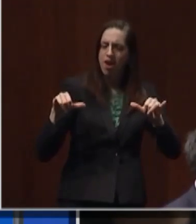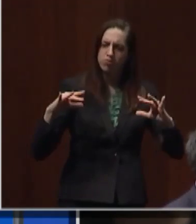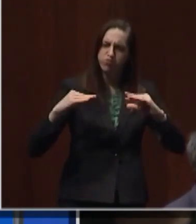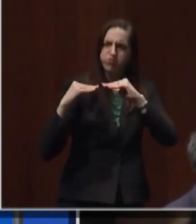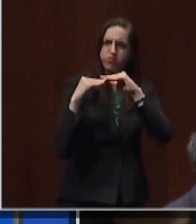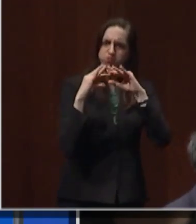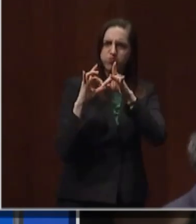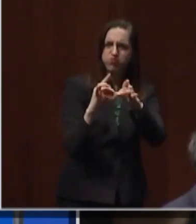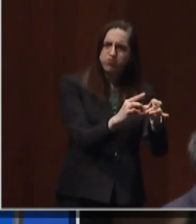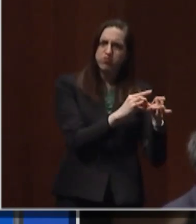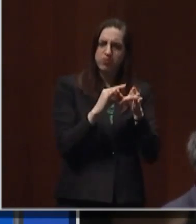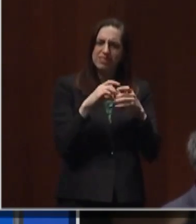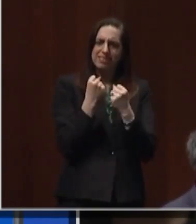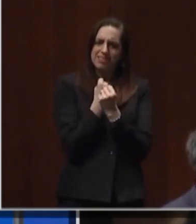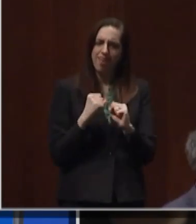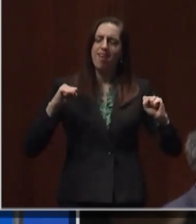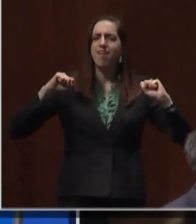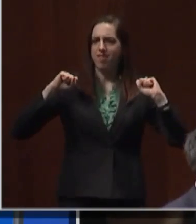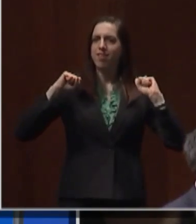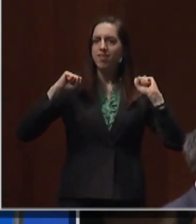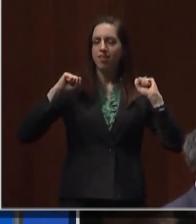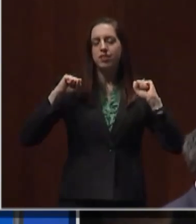safe.